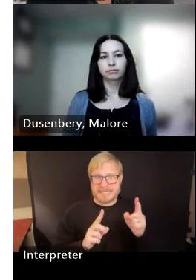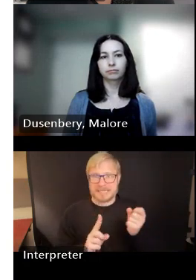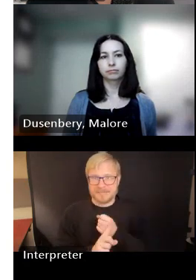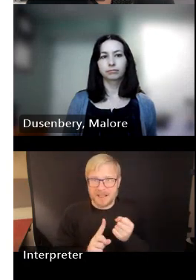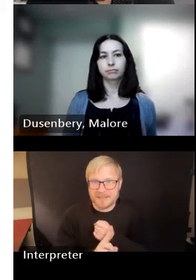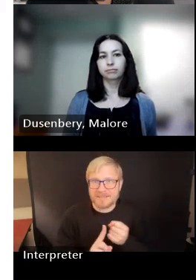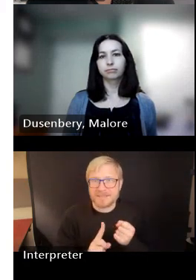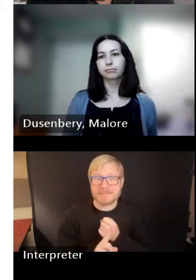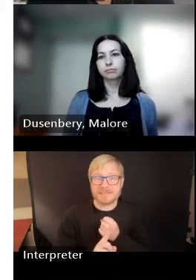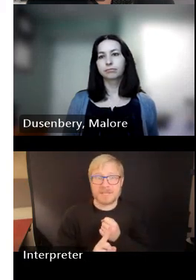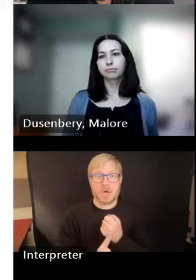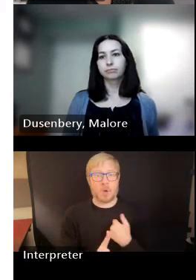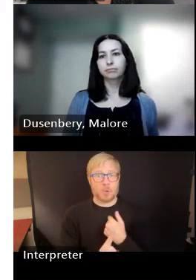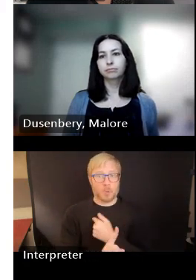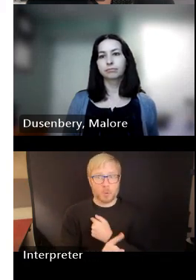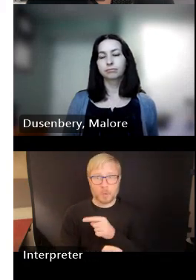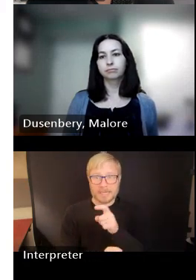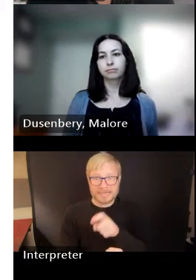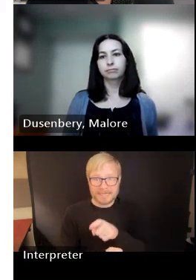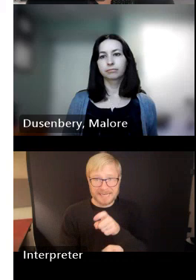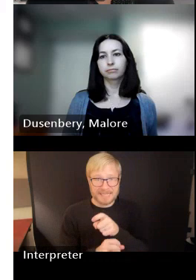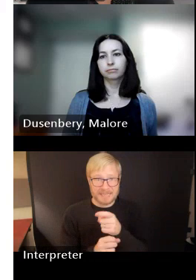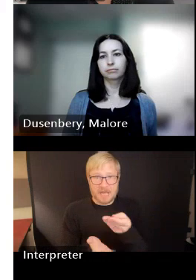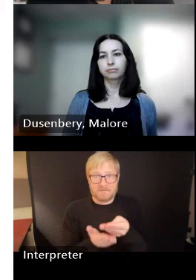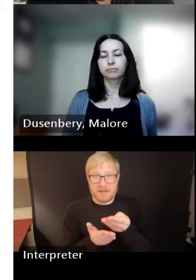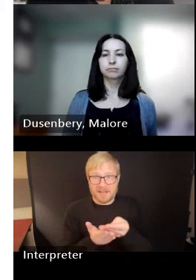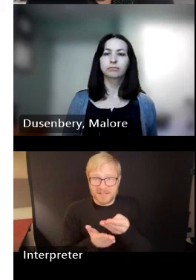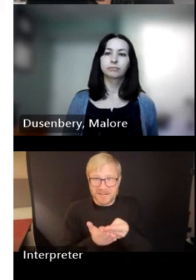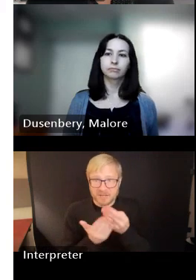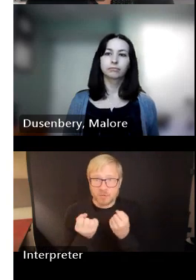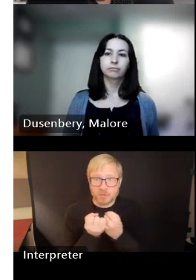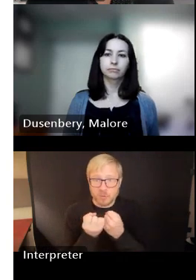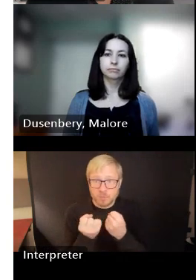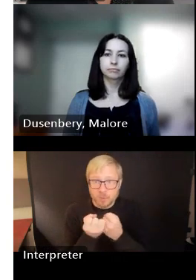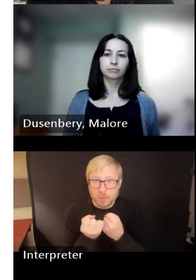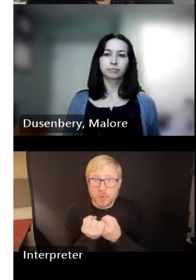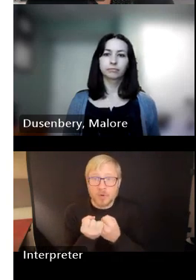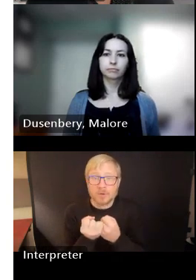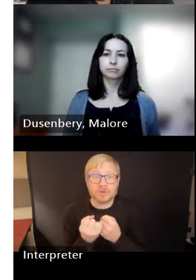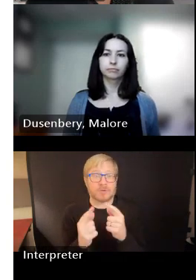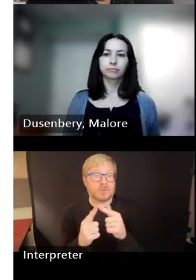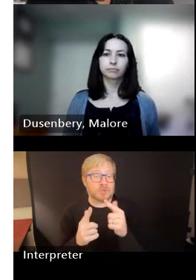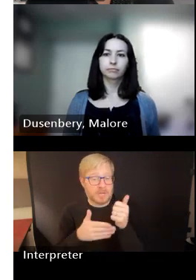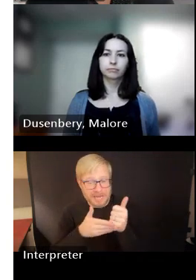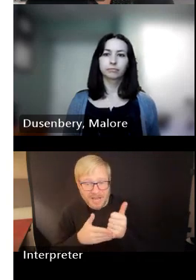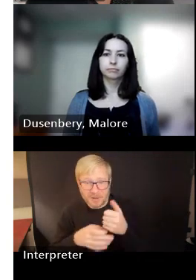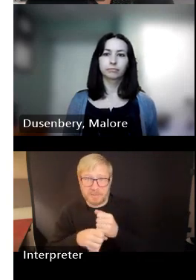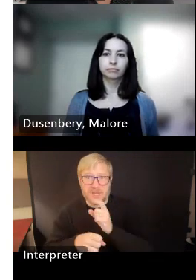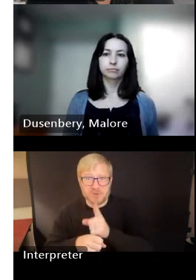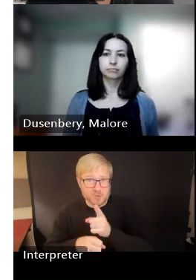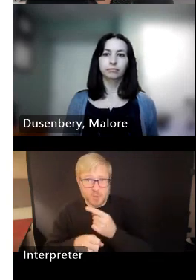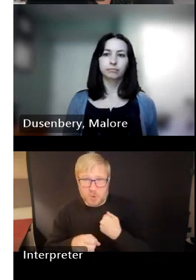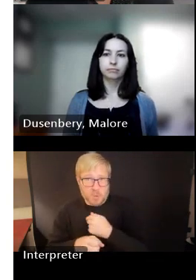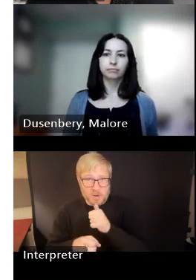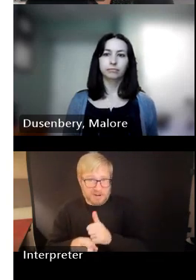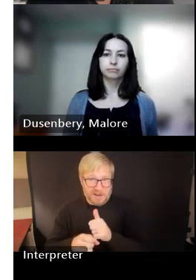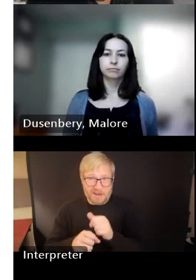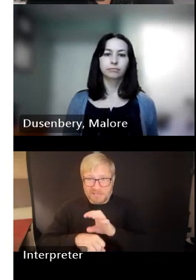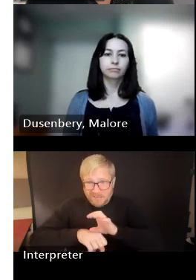support so that it can, one, help our healing now, but two, make sure that we're not economically pushed into the next abusive